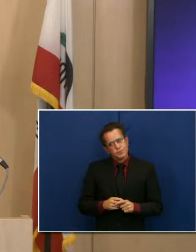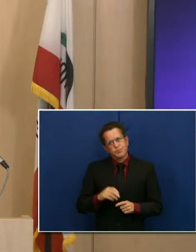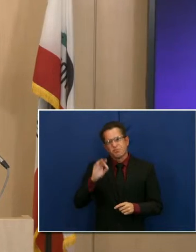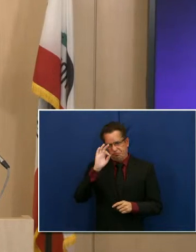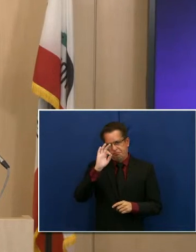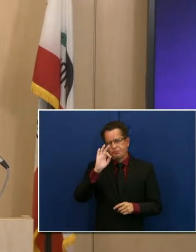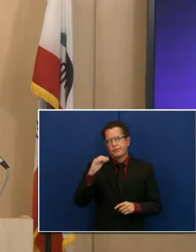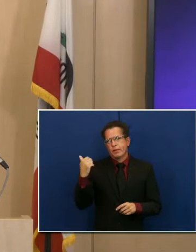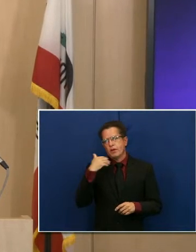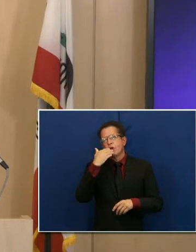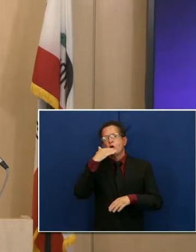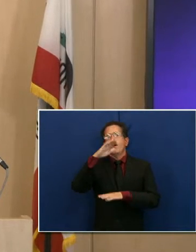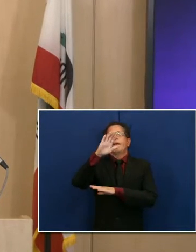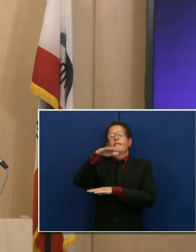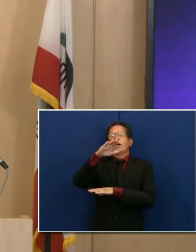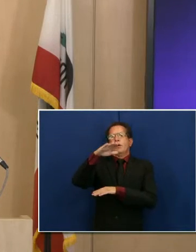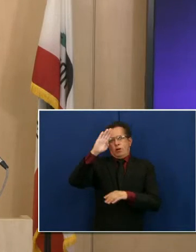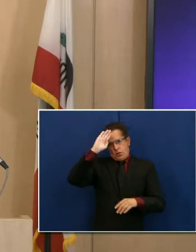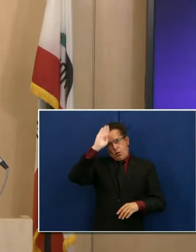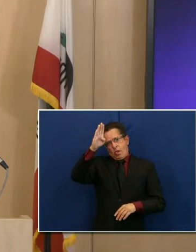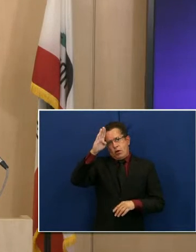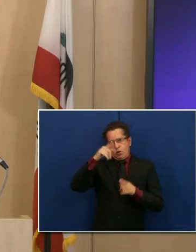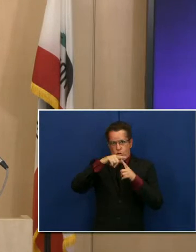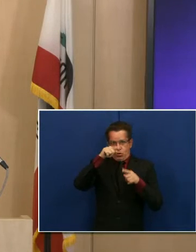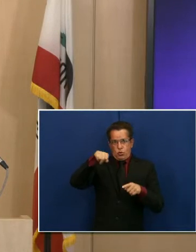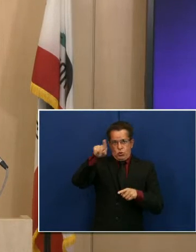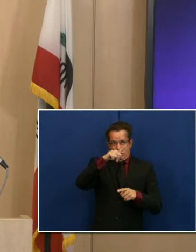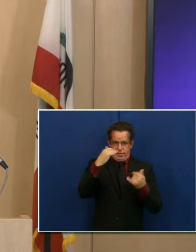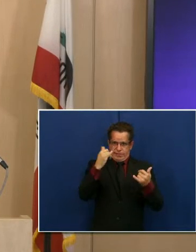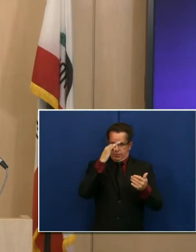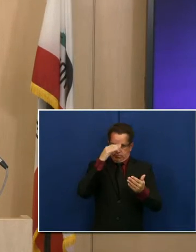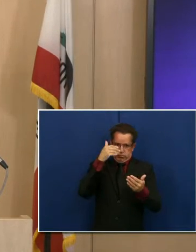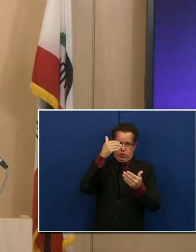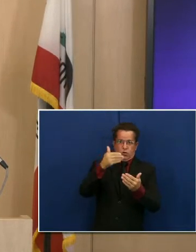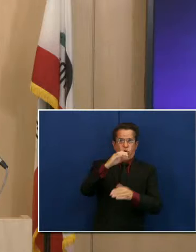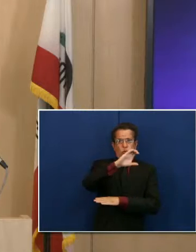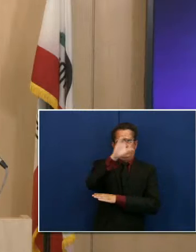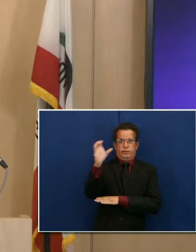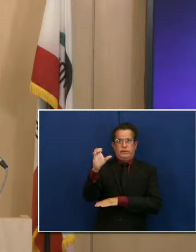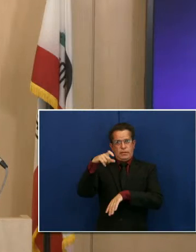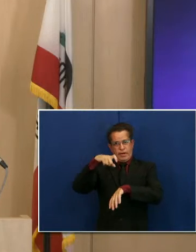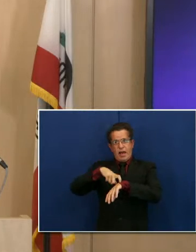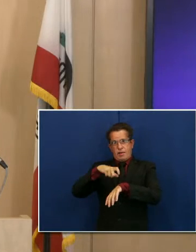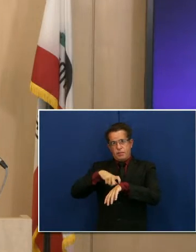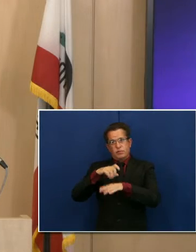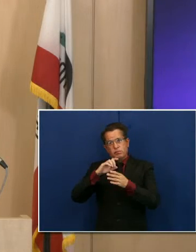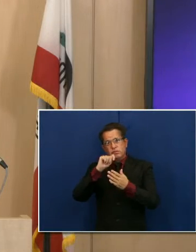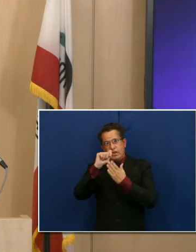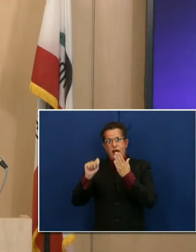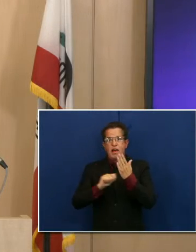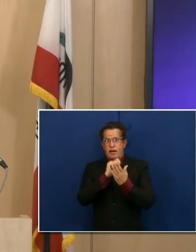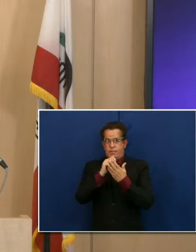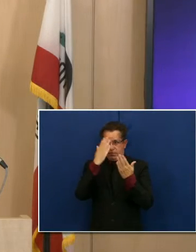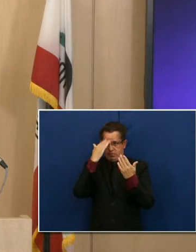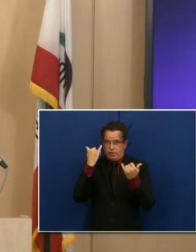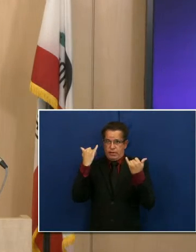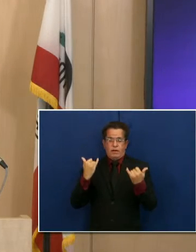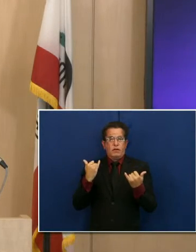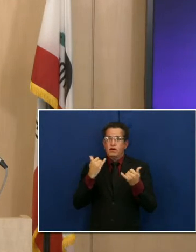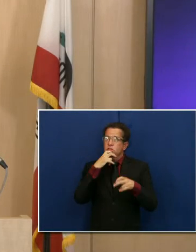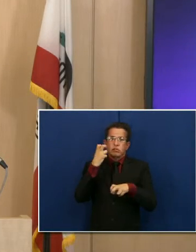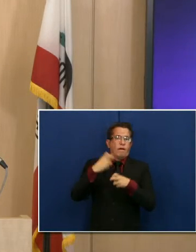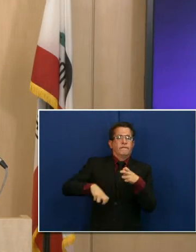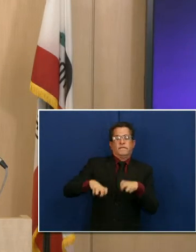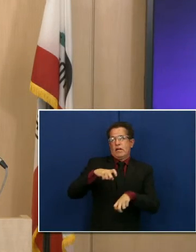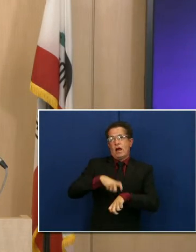Good afternoon. As we head into the Christmas holiday, we're faced with confronting the stark reality that this is the darkest hour and